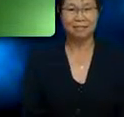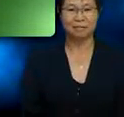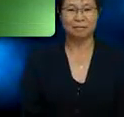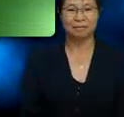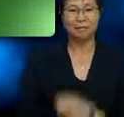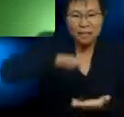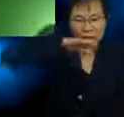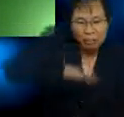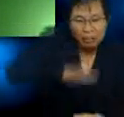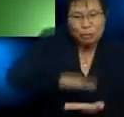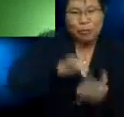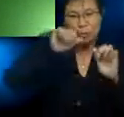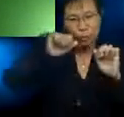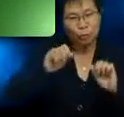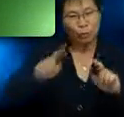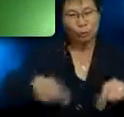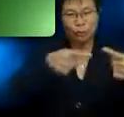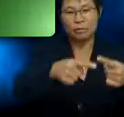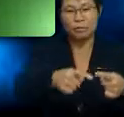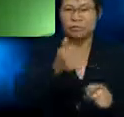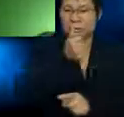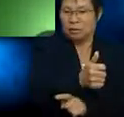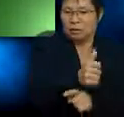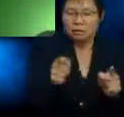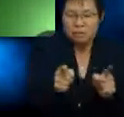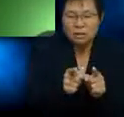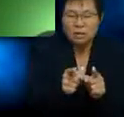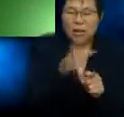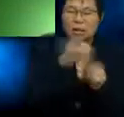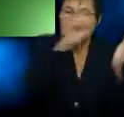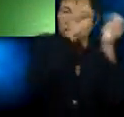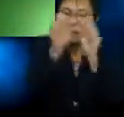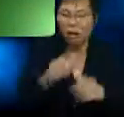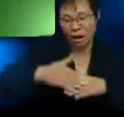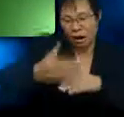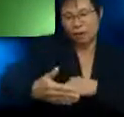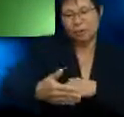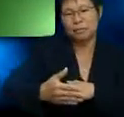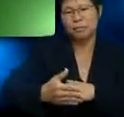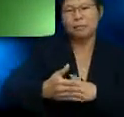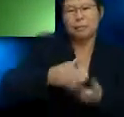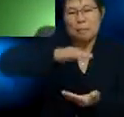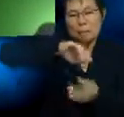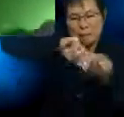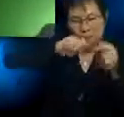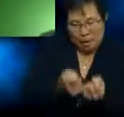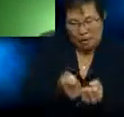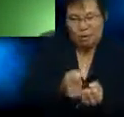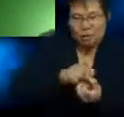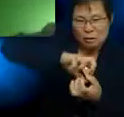A spring will return to its original size and shape after being bent,